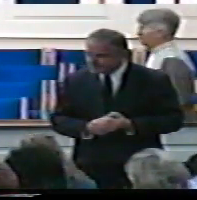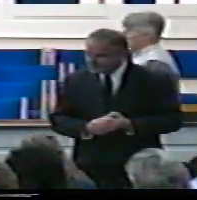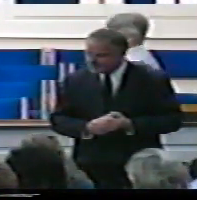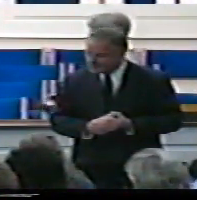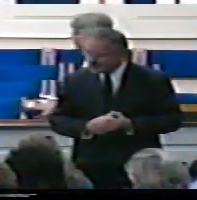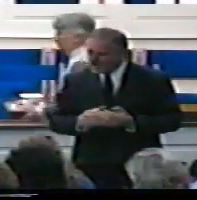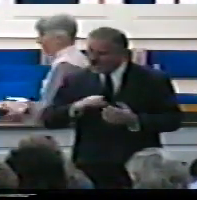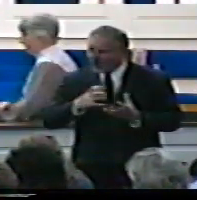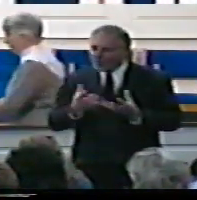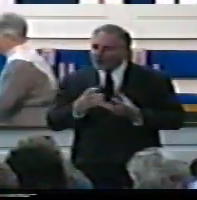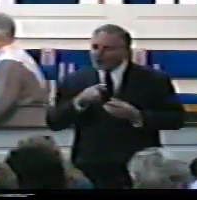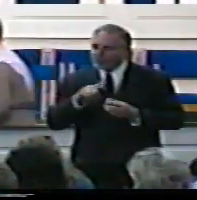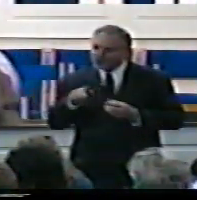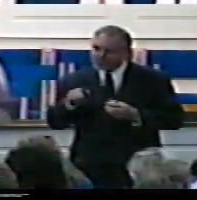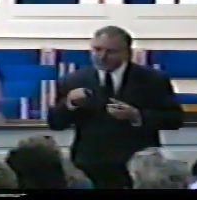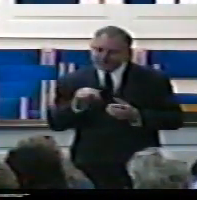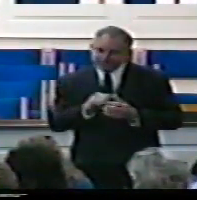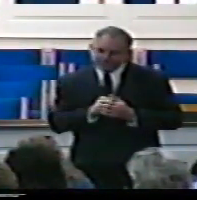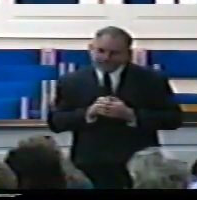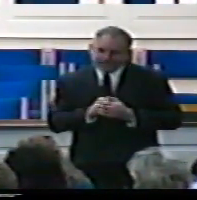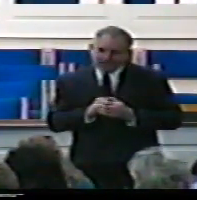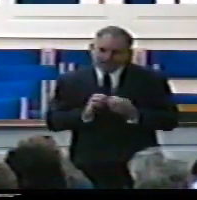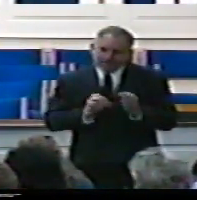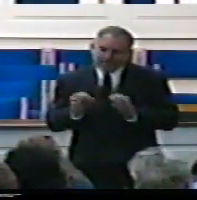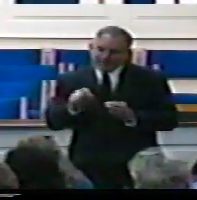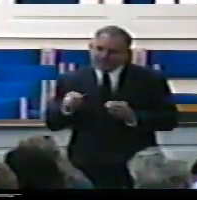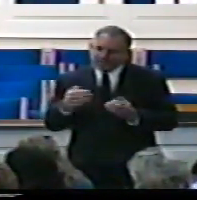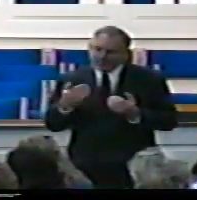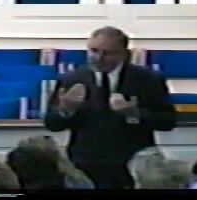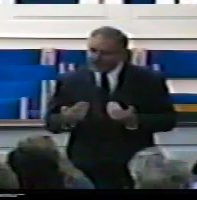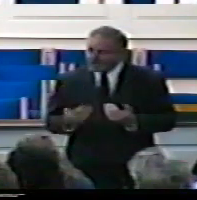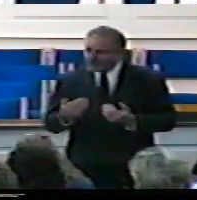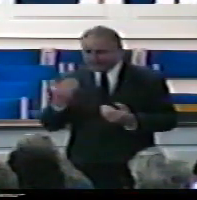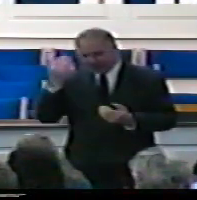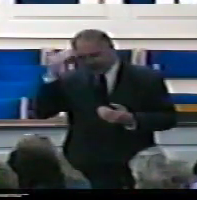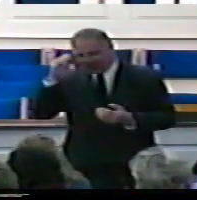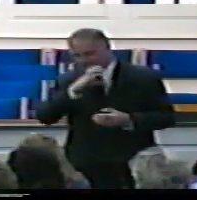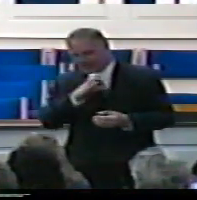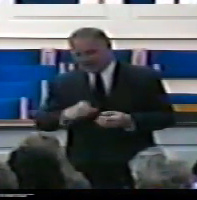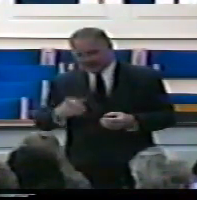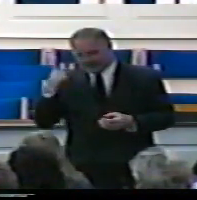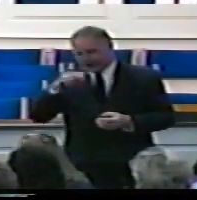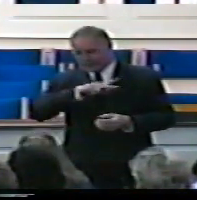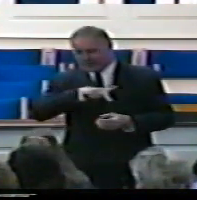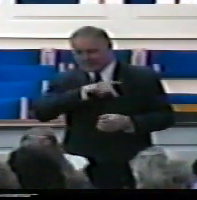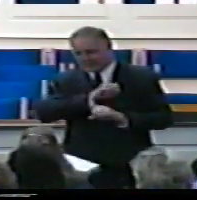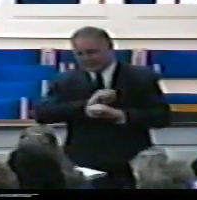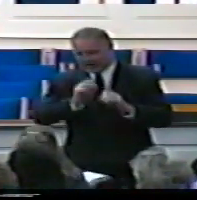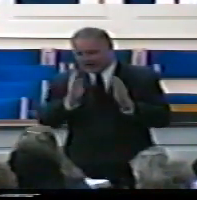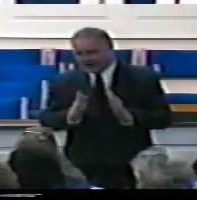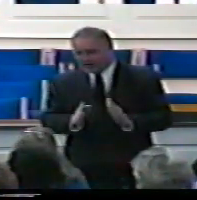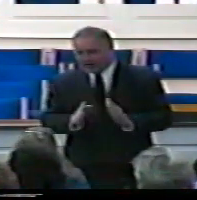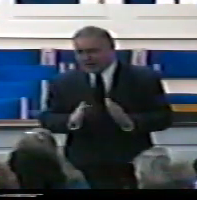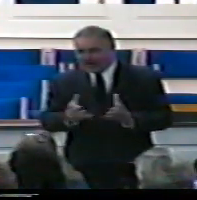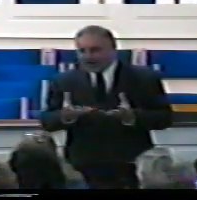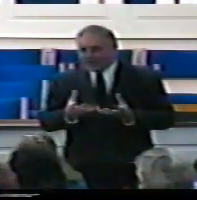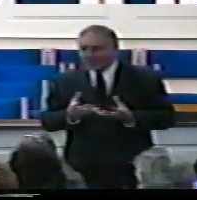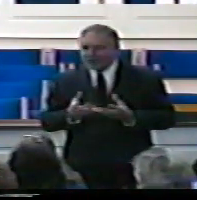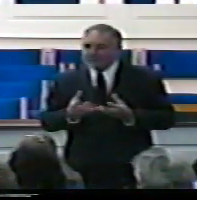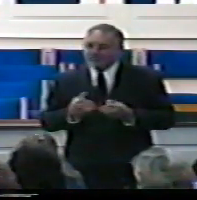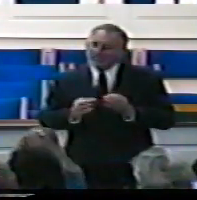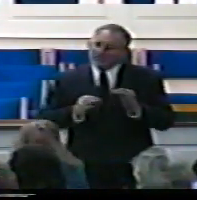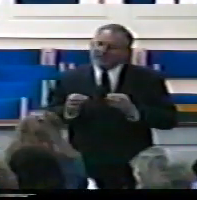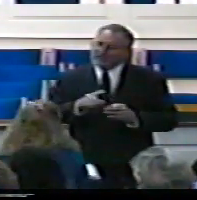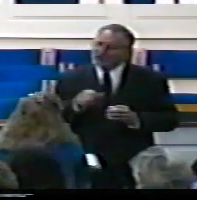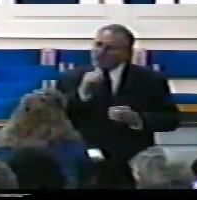Could I get you to do this tonight? If you're here and you do not know Christ as your personal Lord and Savior, could I get you tonight? If you're not sure you die,